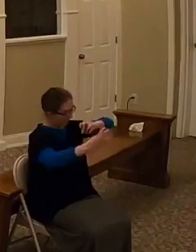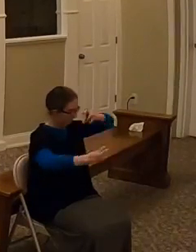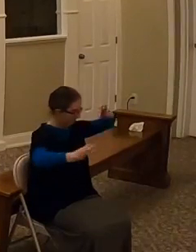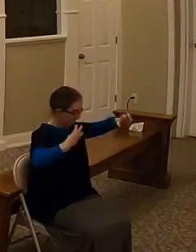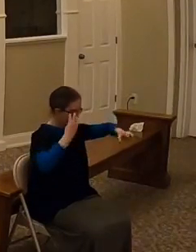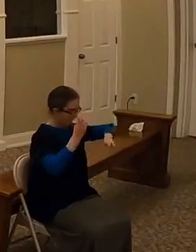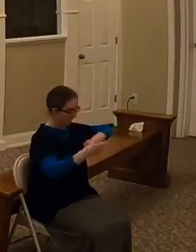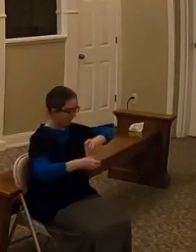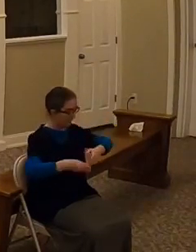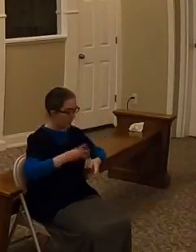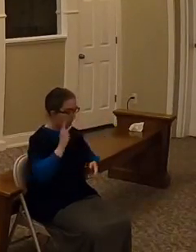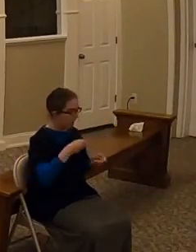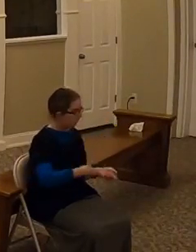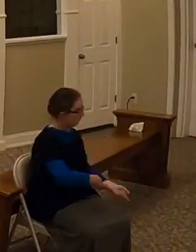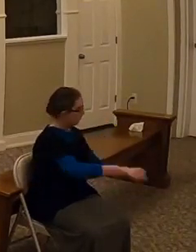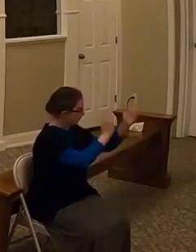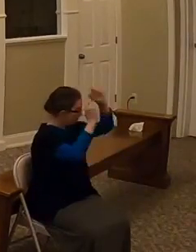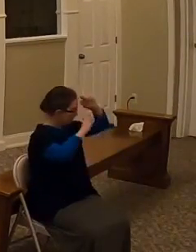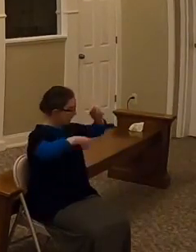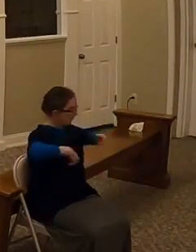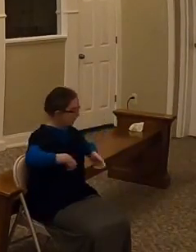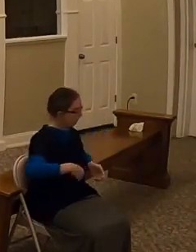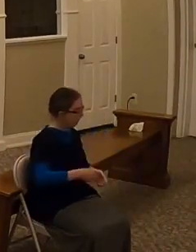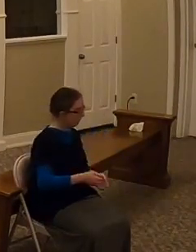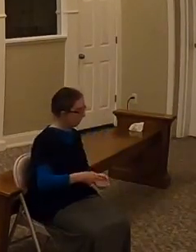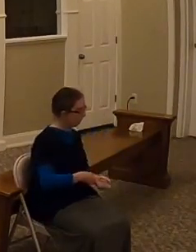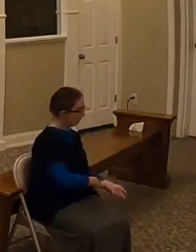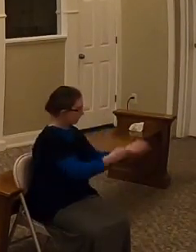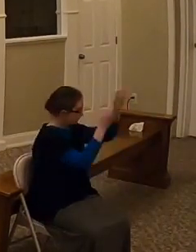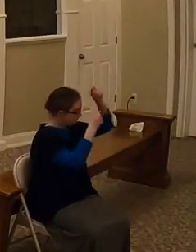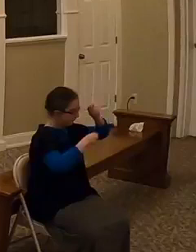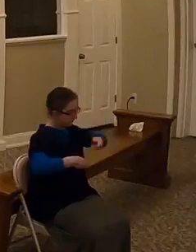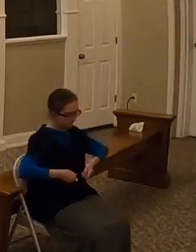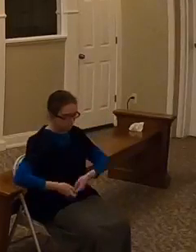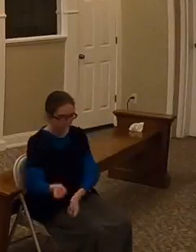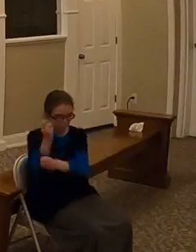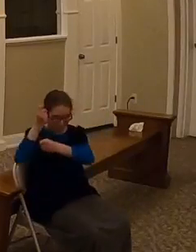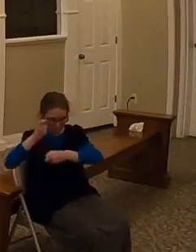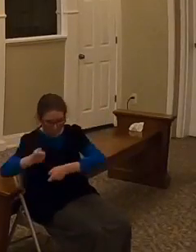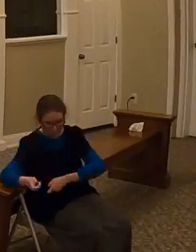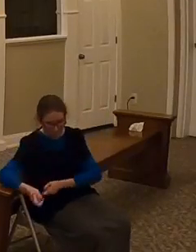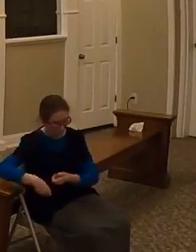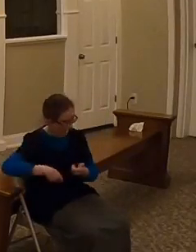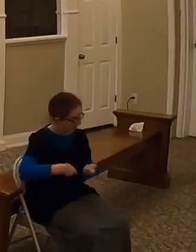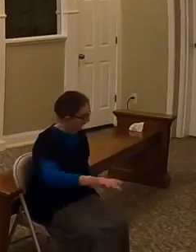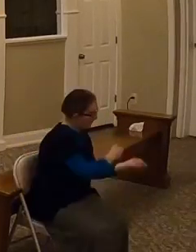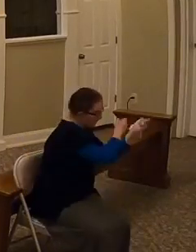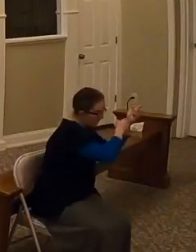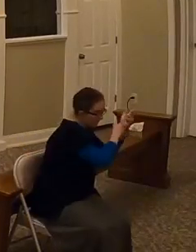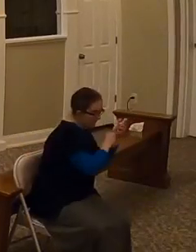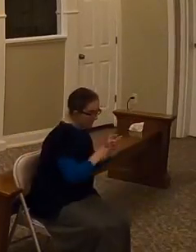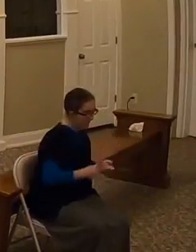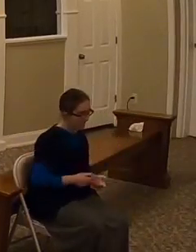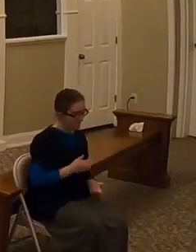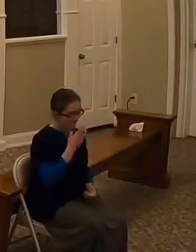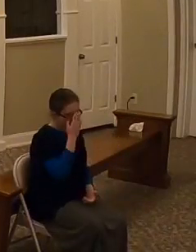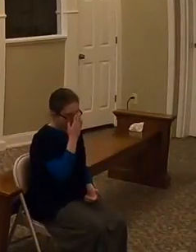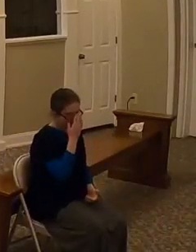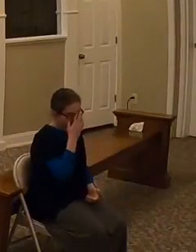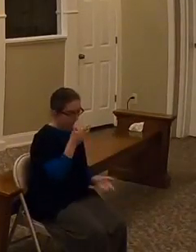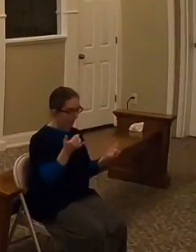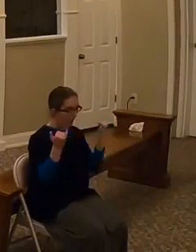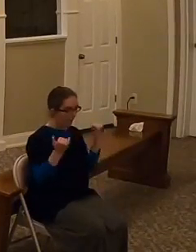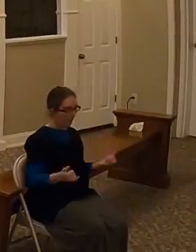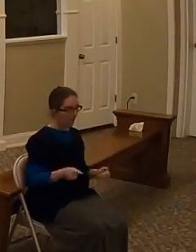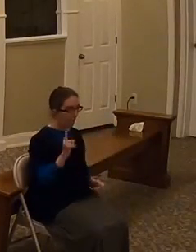And man, they were bailing water. Everybody had their Folger coffee cans out, and they were dumping water over the side, you know, just dumping. And all